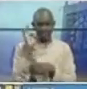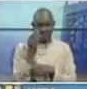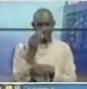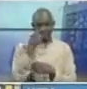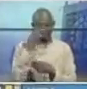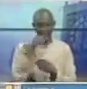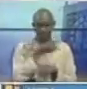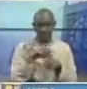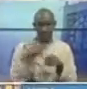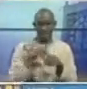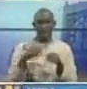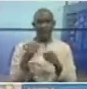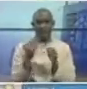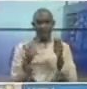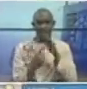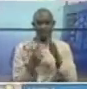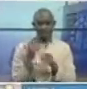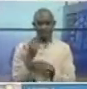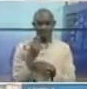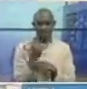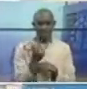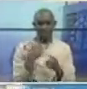co-principal in the minority coalition.